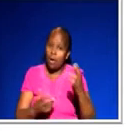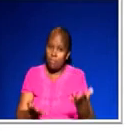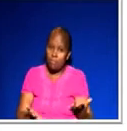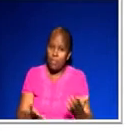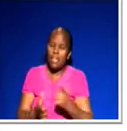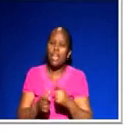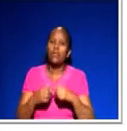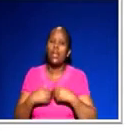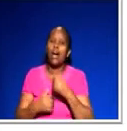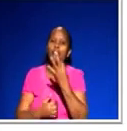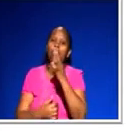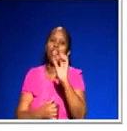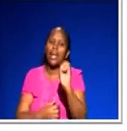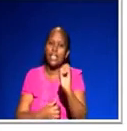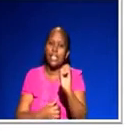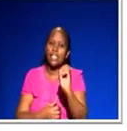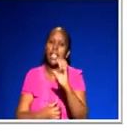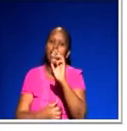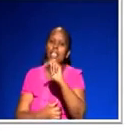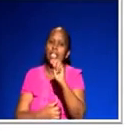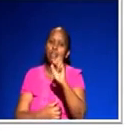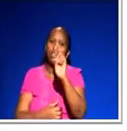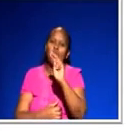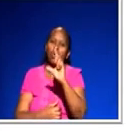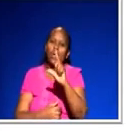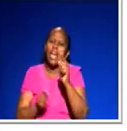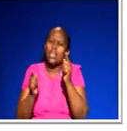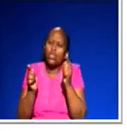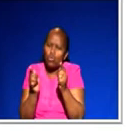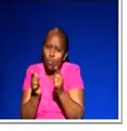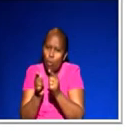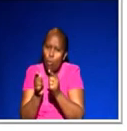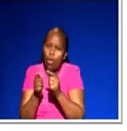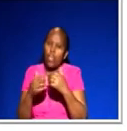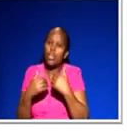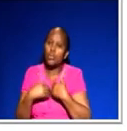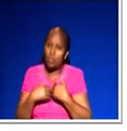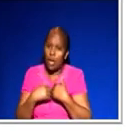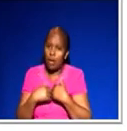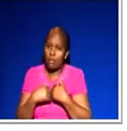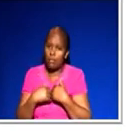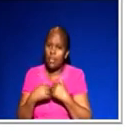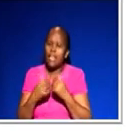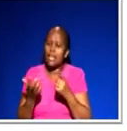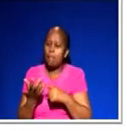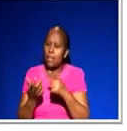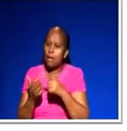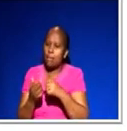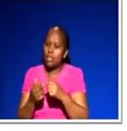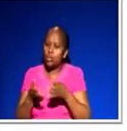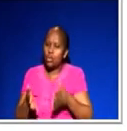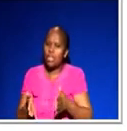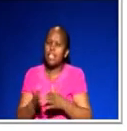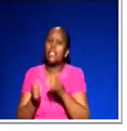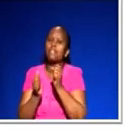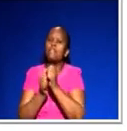30 centimeter rule, and the smaller ruler that we find in our mathematical set is a